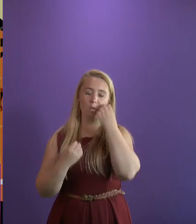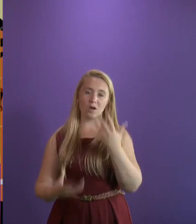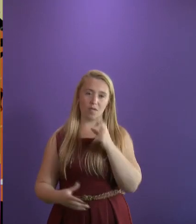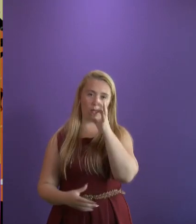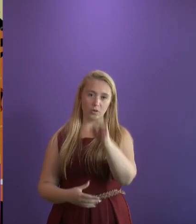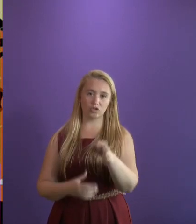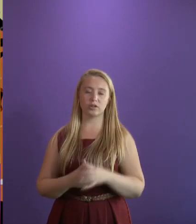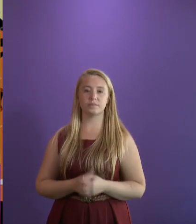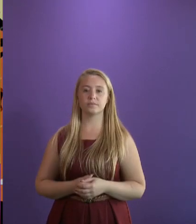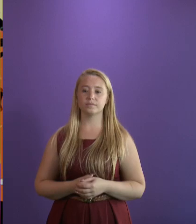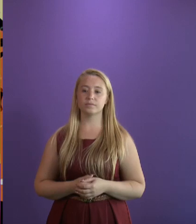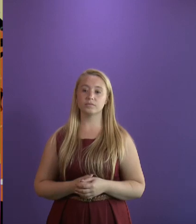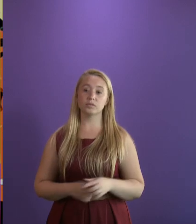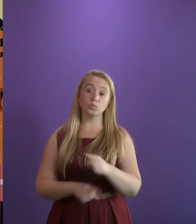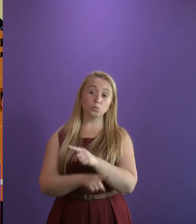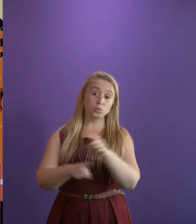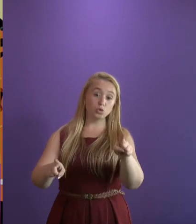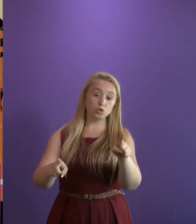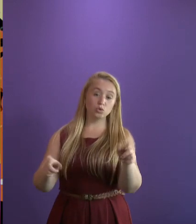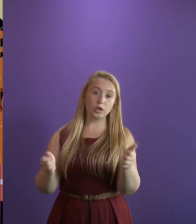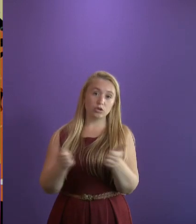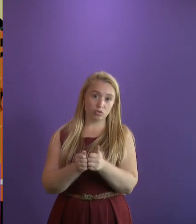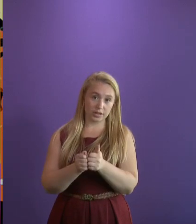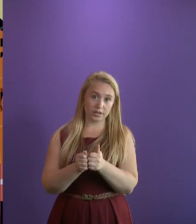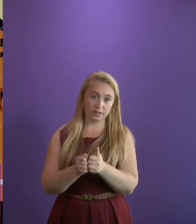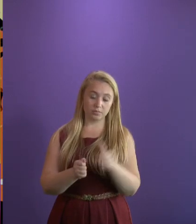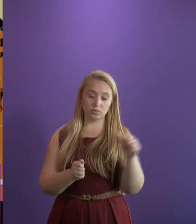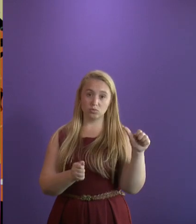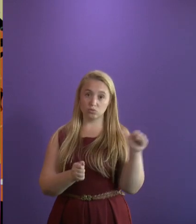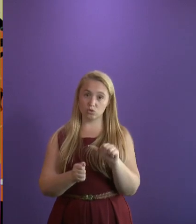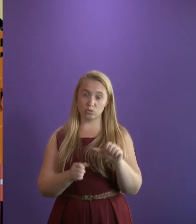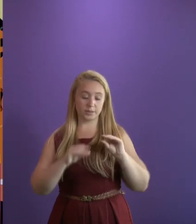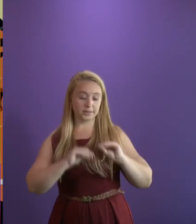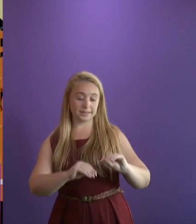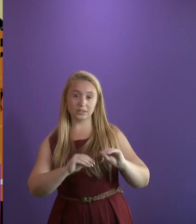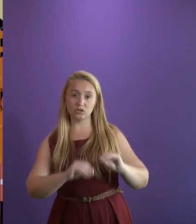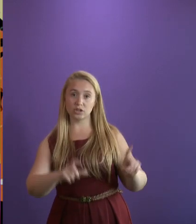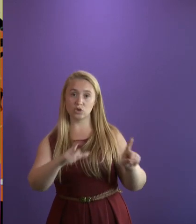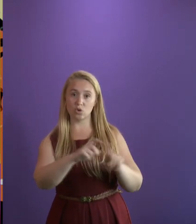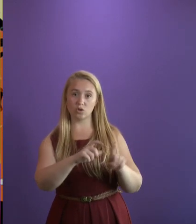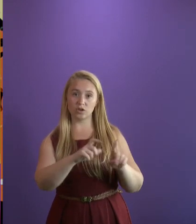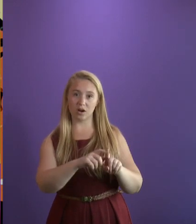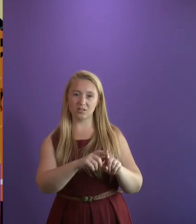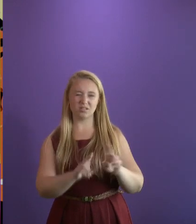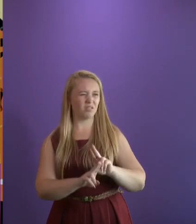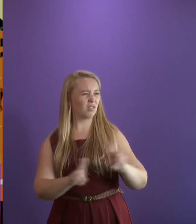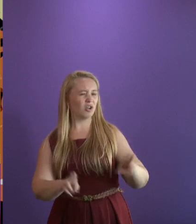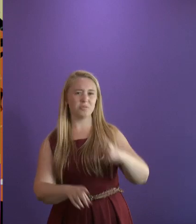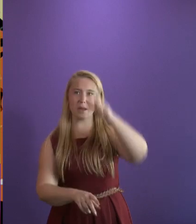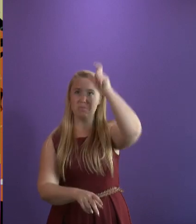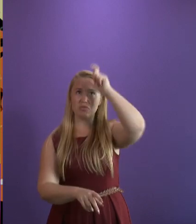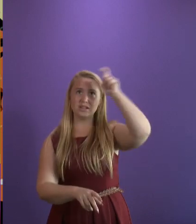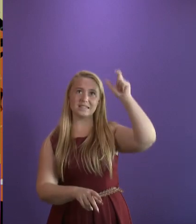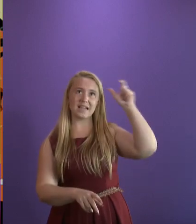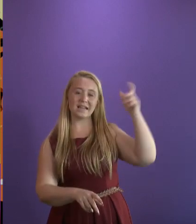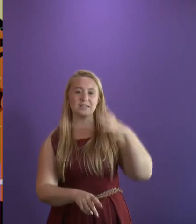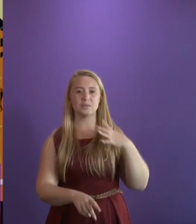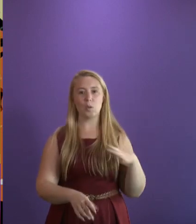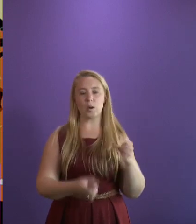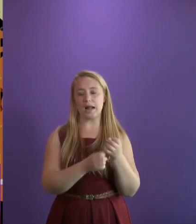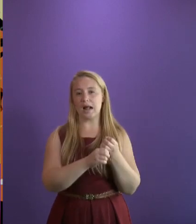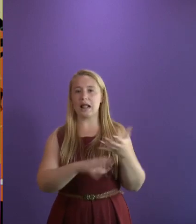is, would you agree we should be teaching our daughters not to be princesses looking for a glass slipper,